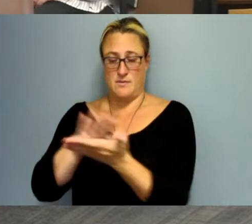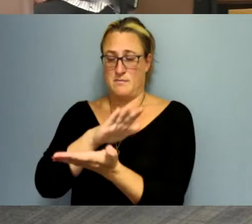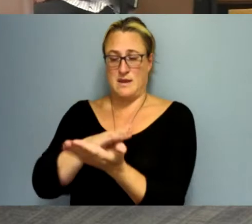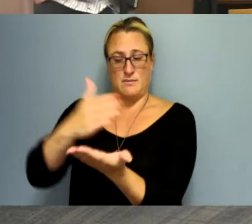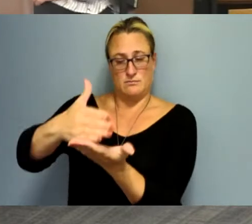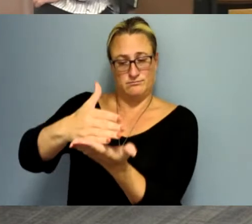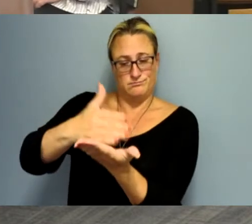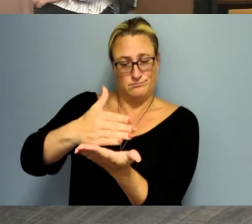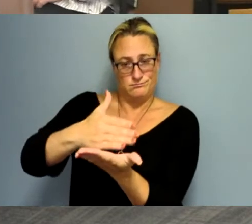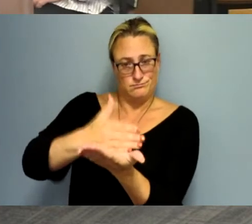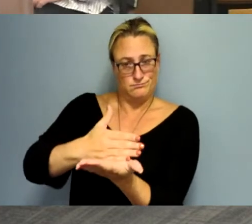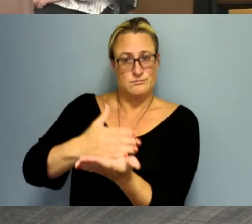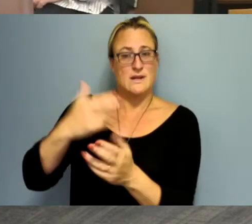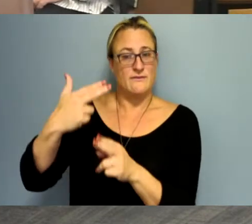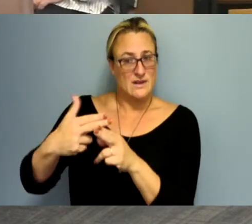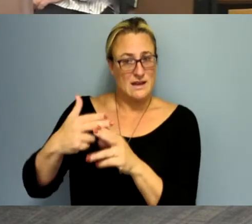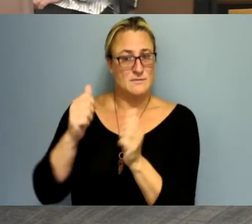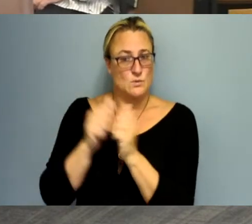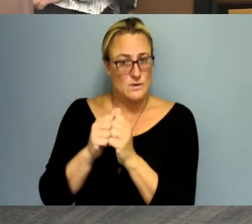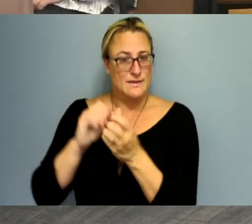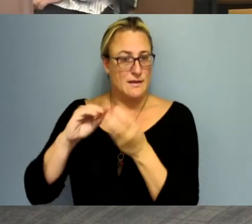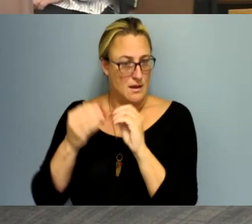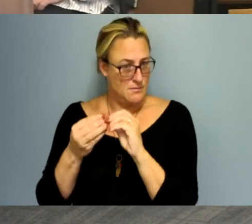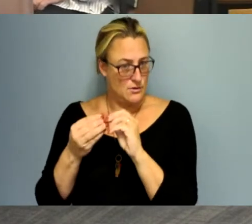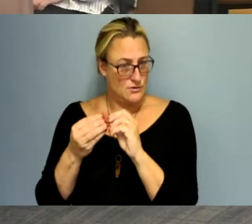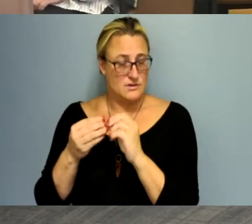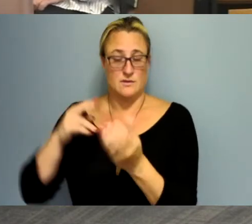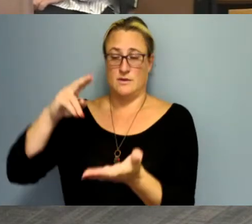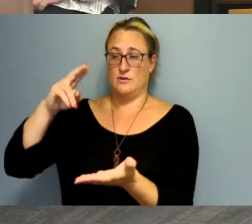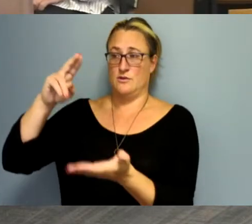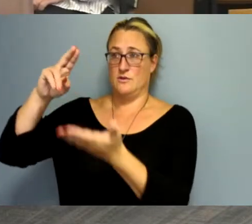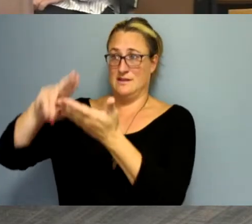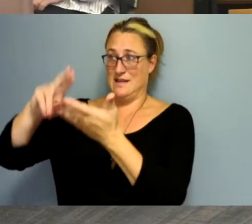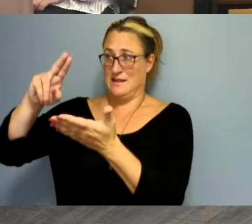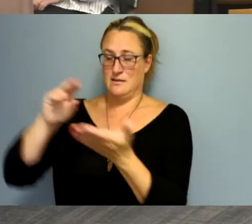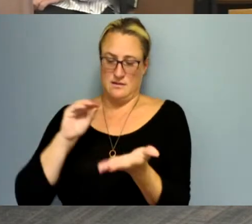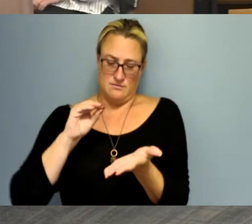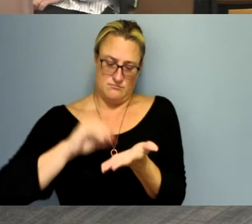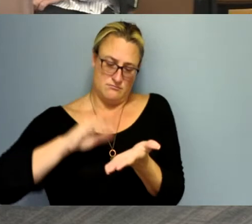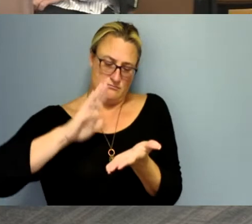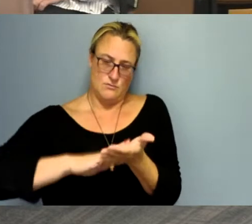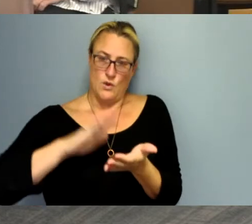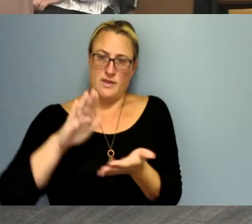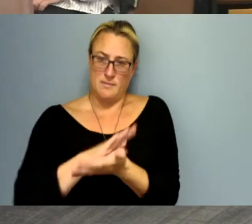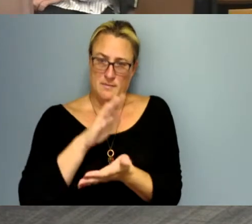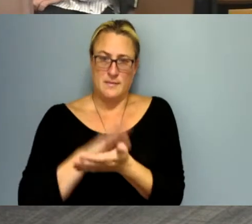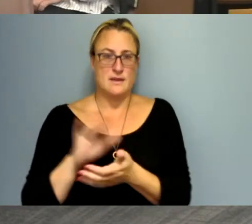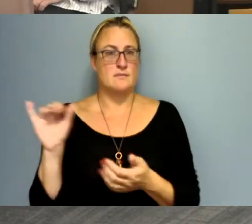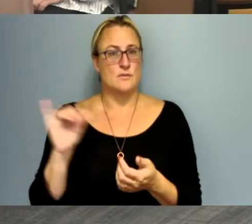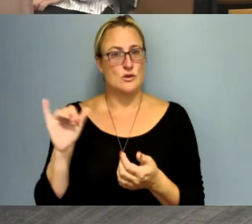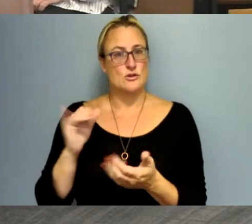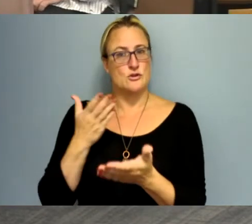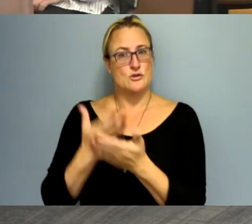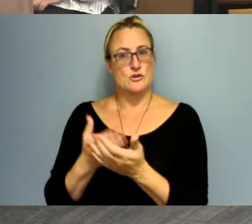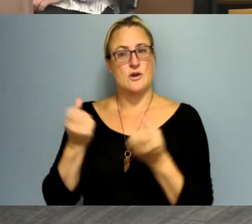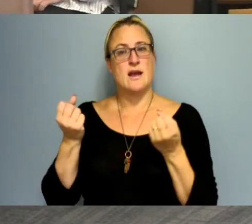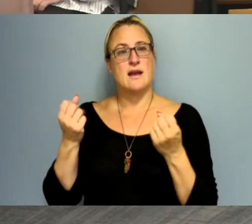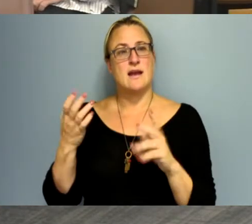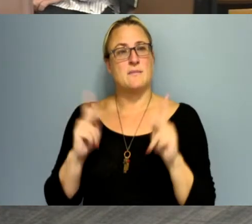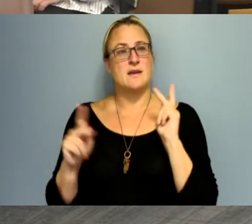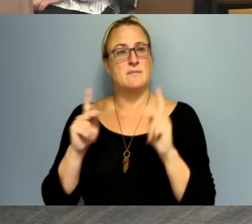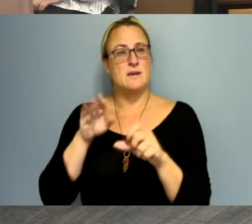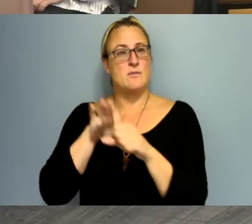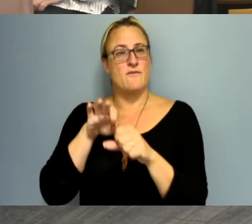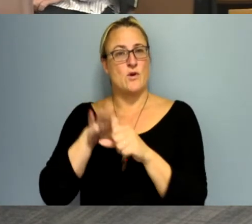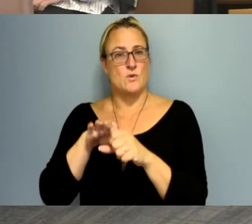polls, so as you sign in, your name is still recorded onto a paper numbered list of voters that shows how many people have voted that day.